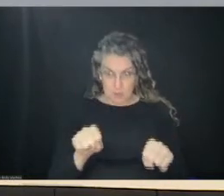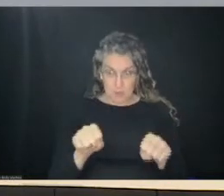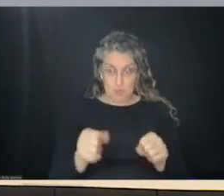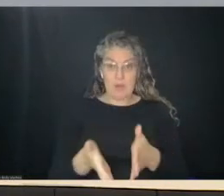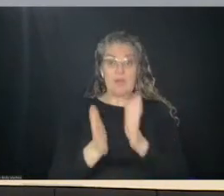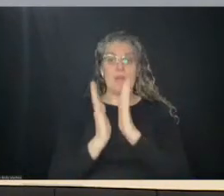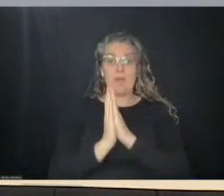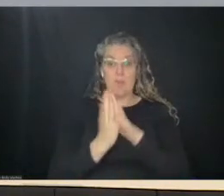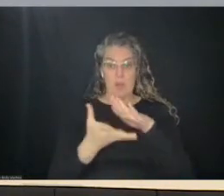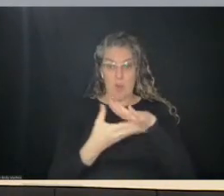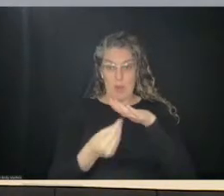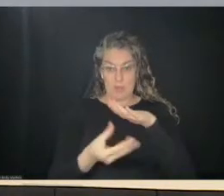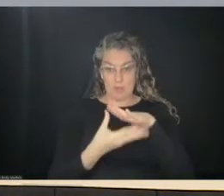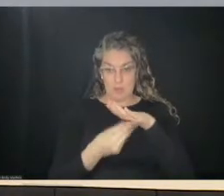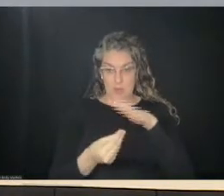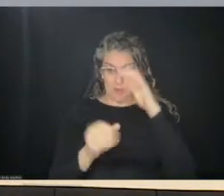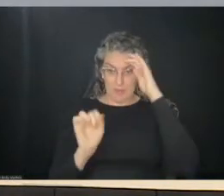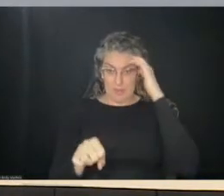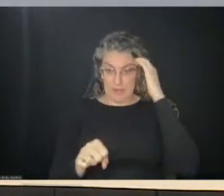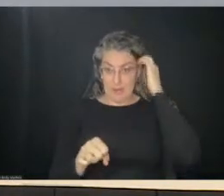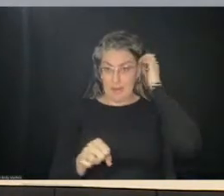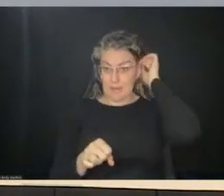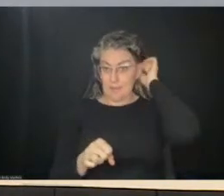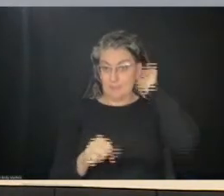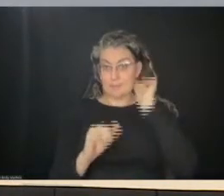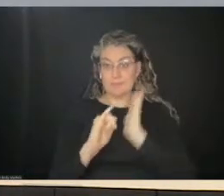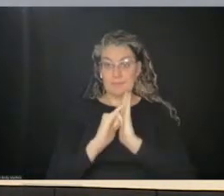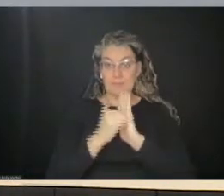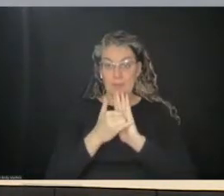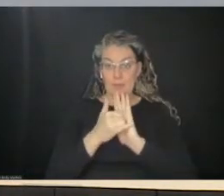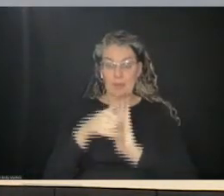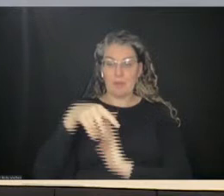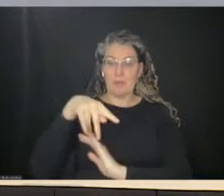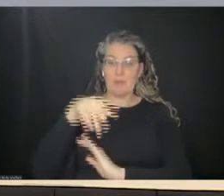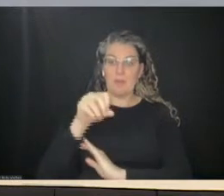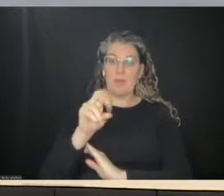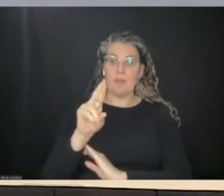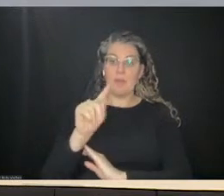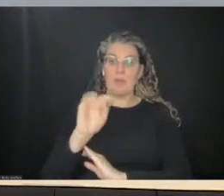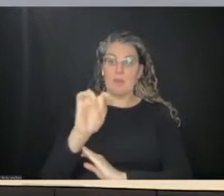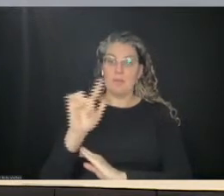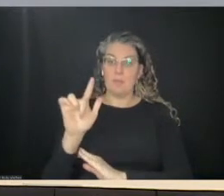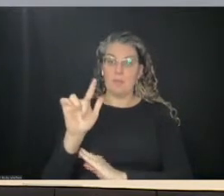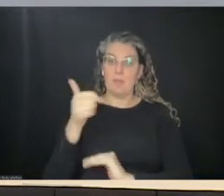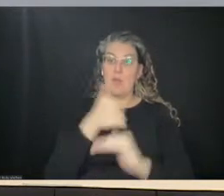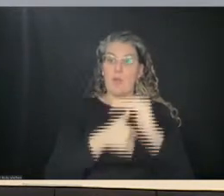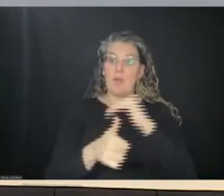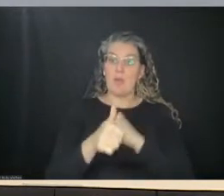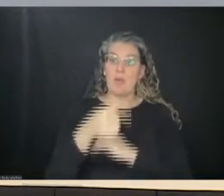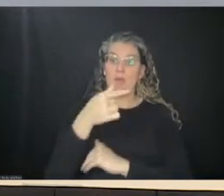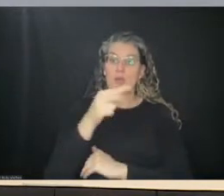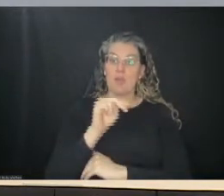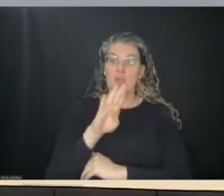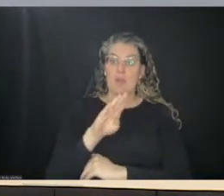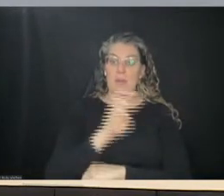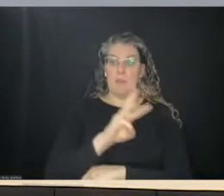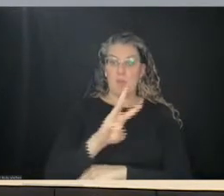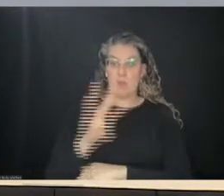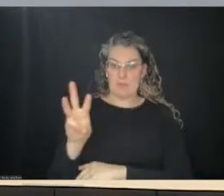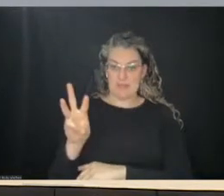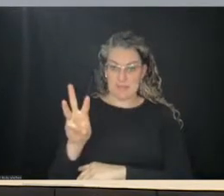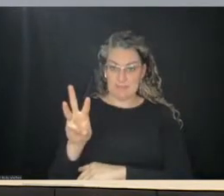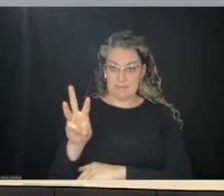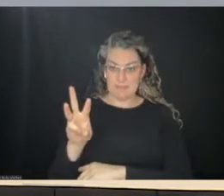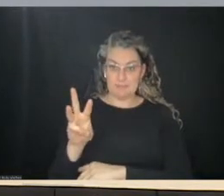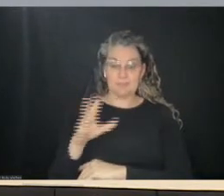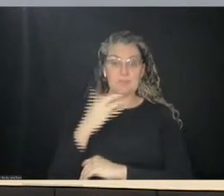to vaccine records will be available through a secure portal on the Government of PI website. Secondly, beginning on